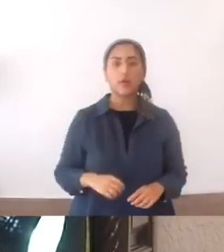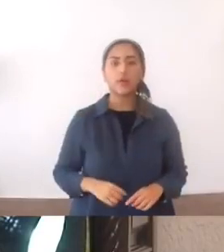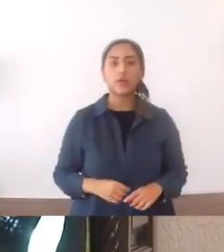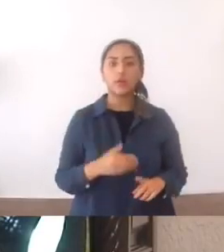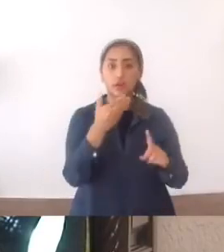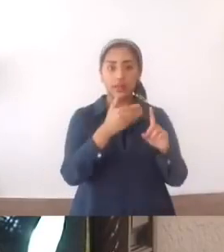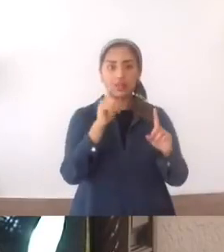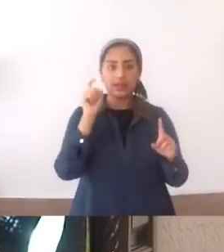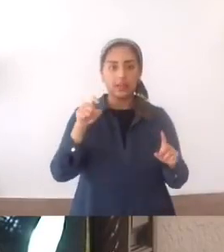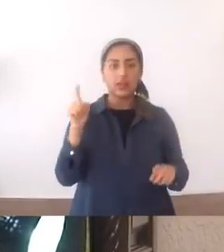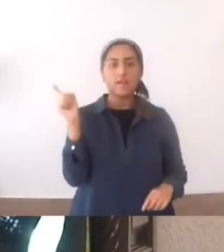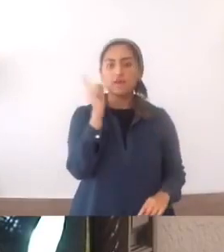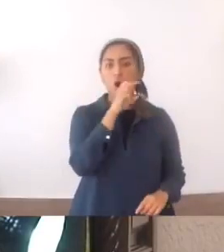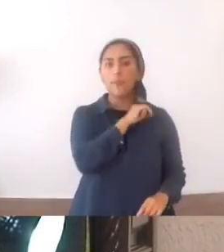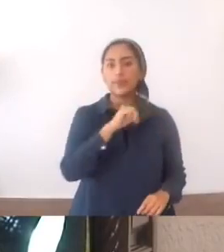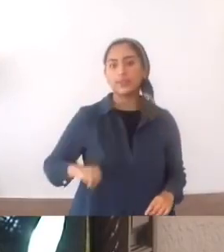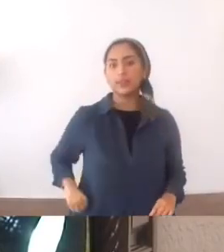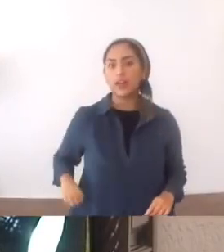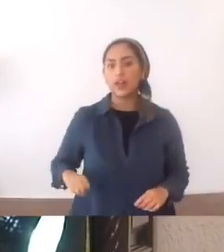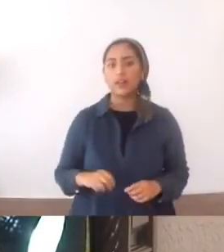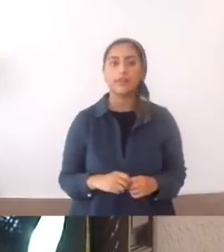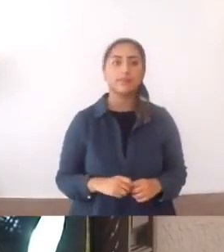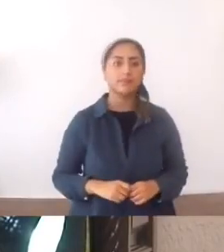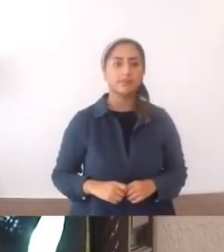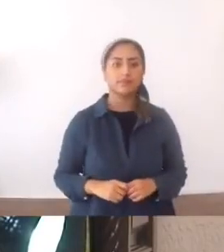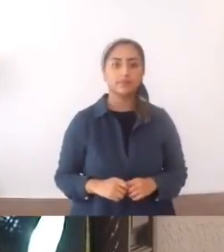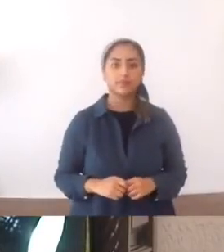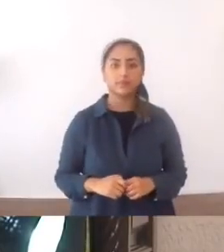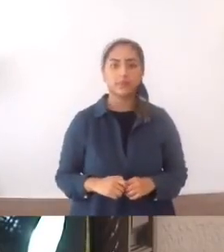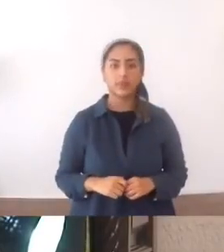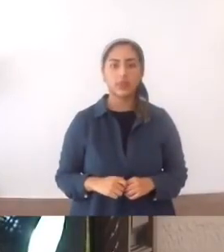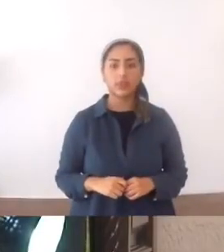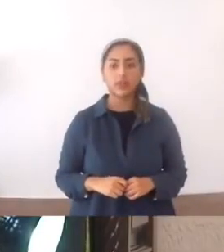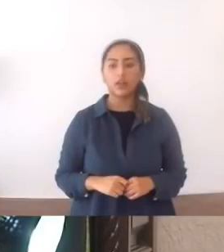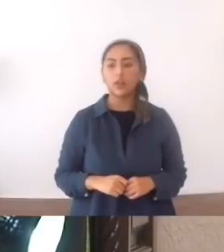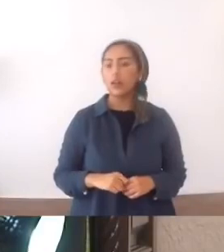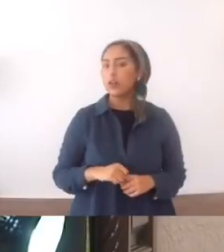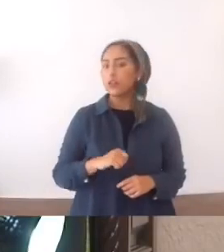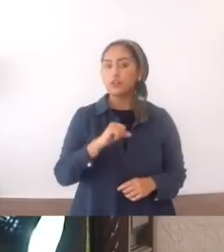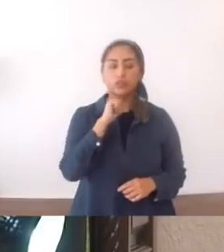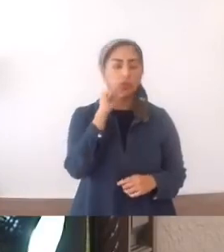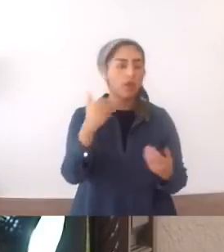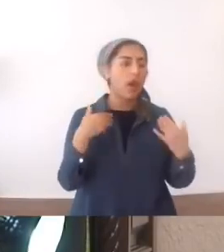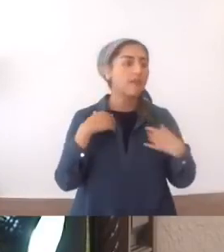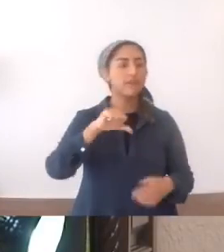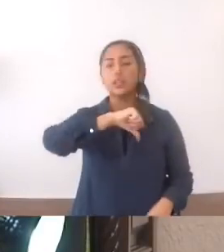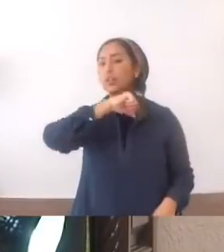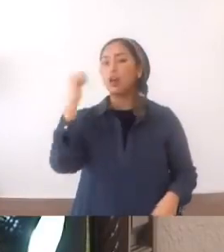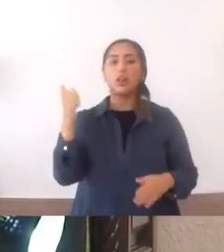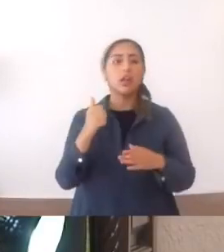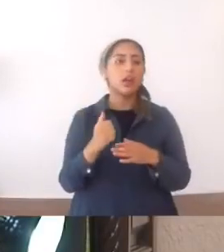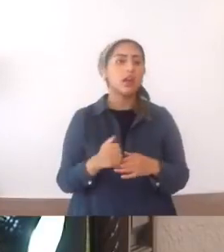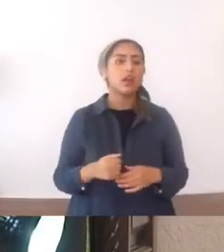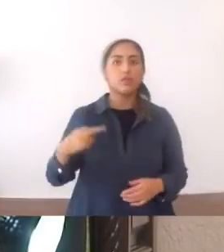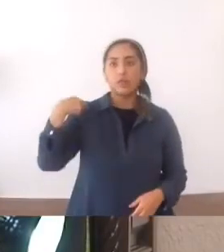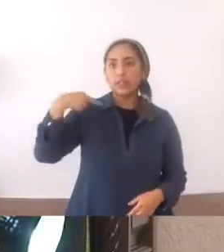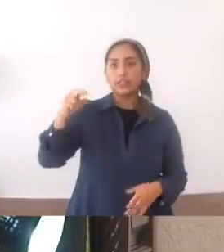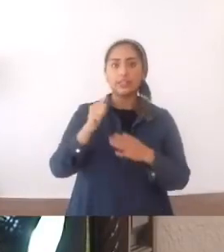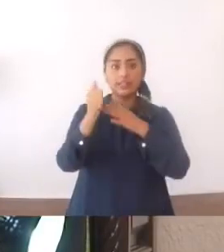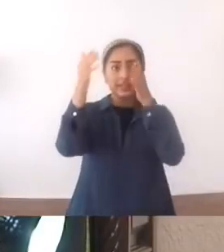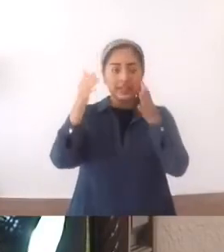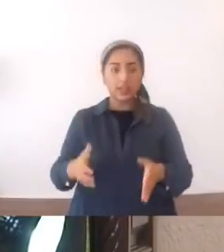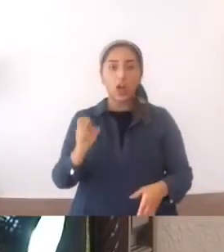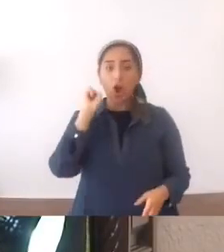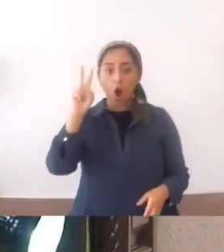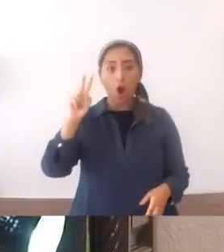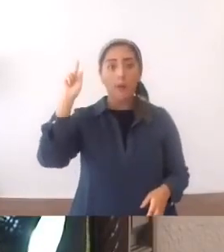papa and another Pope tendrá que ser el anti-Mashiach. is going to be the anti-Mashiach. No hay otro líder religioso There is